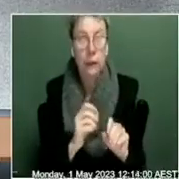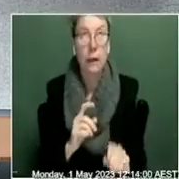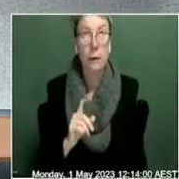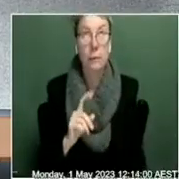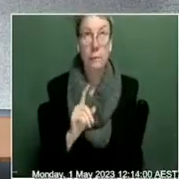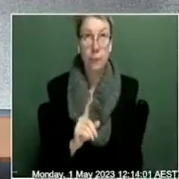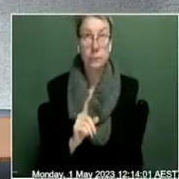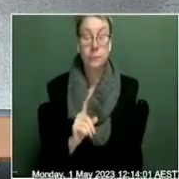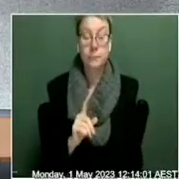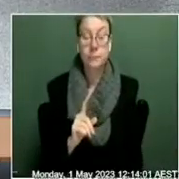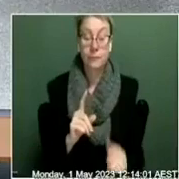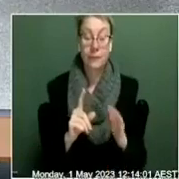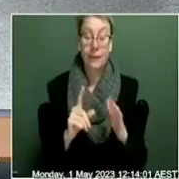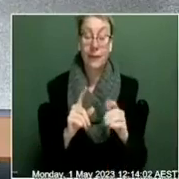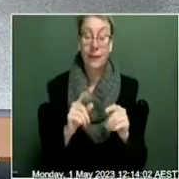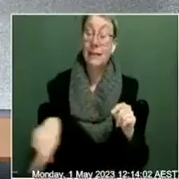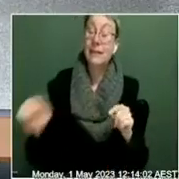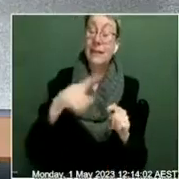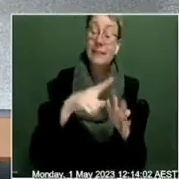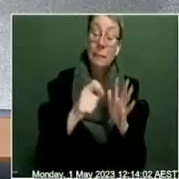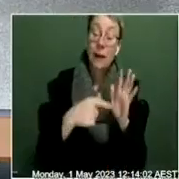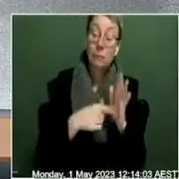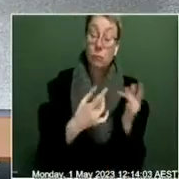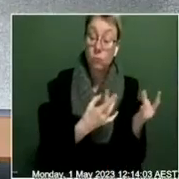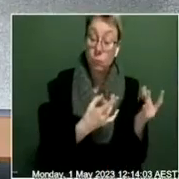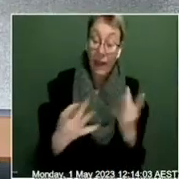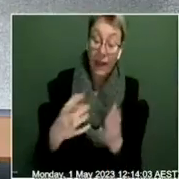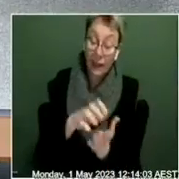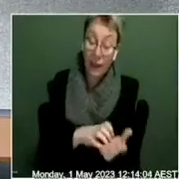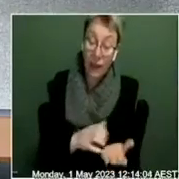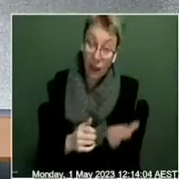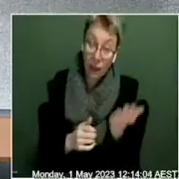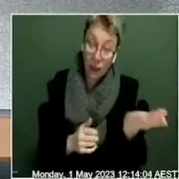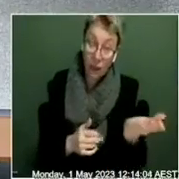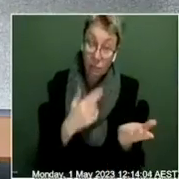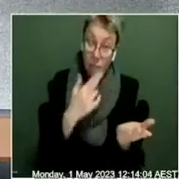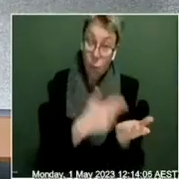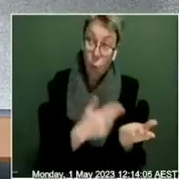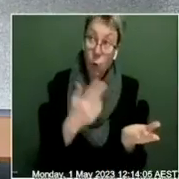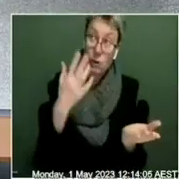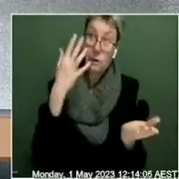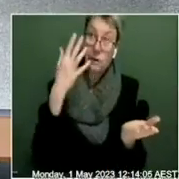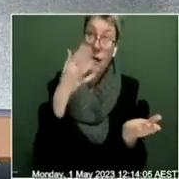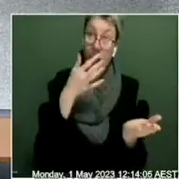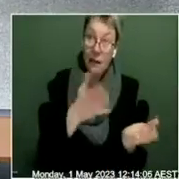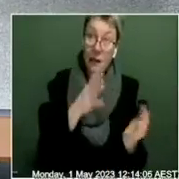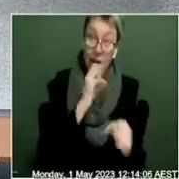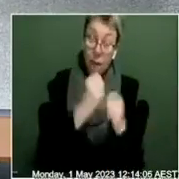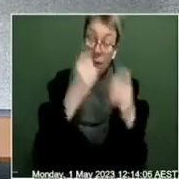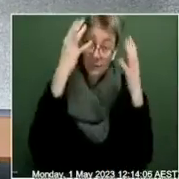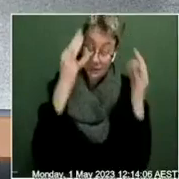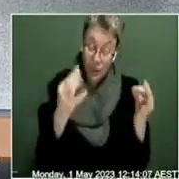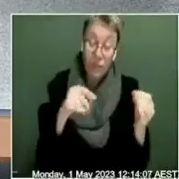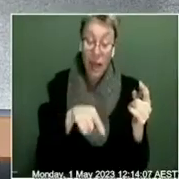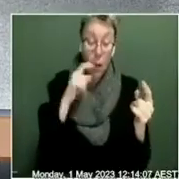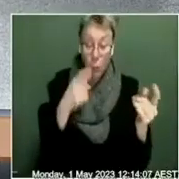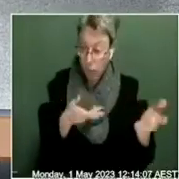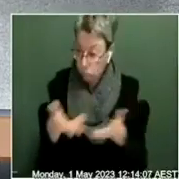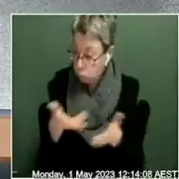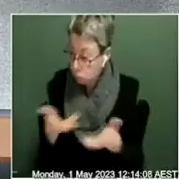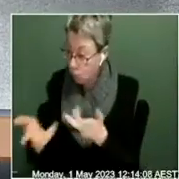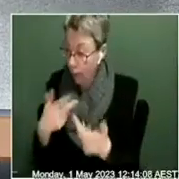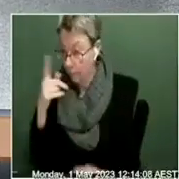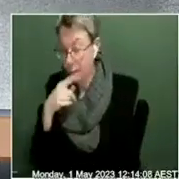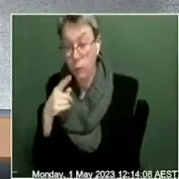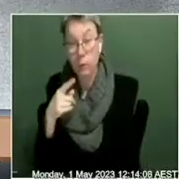consultation process to develop that. So we will have provided some comment as part of that, and then we briefed our ministers for when the conversation was